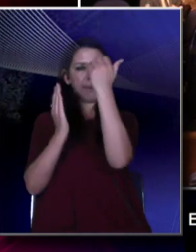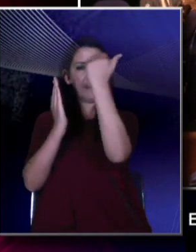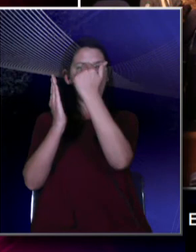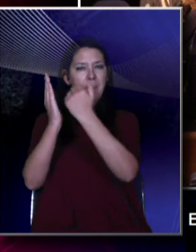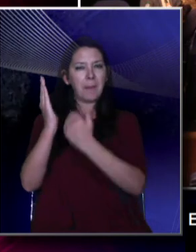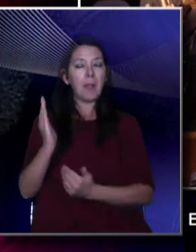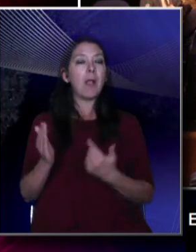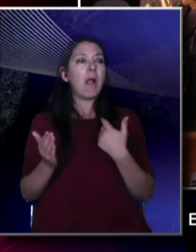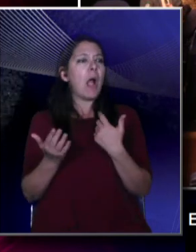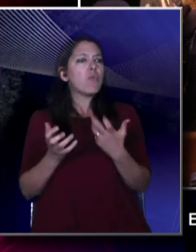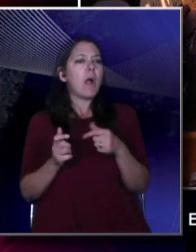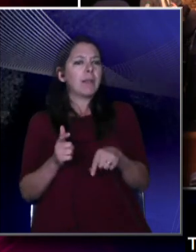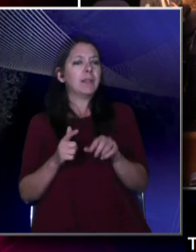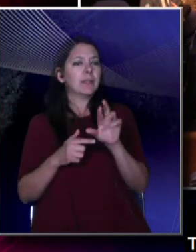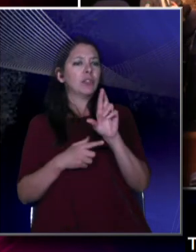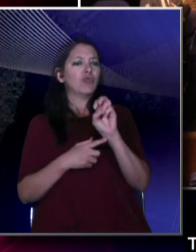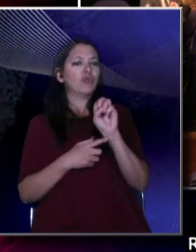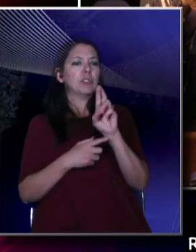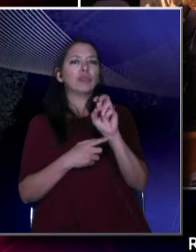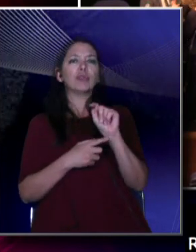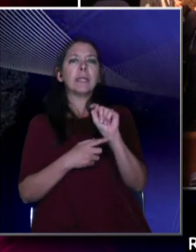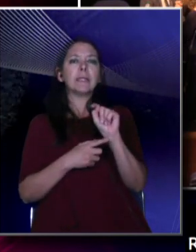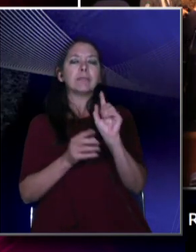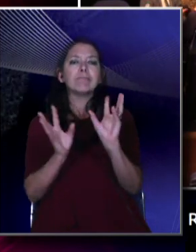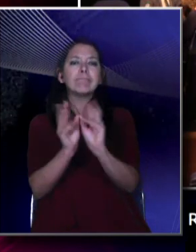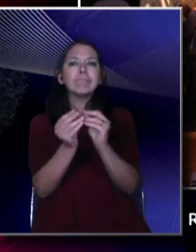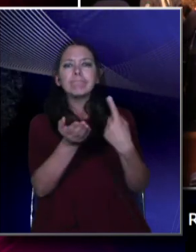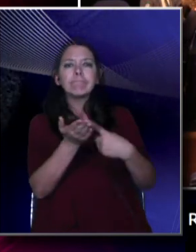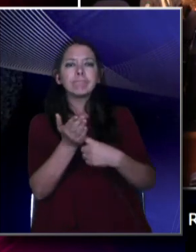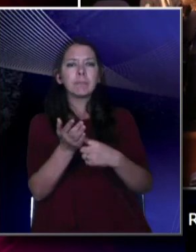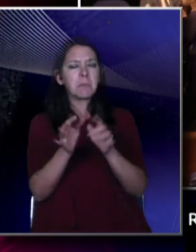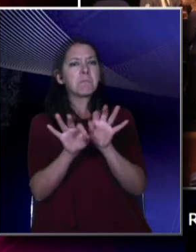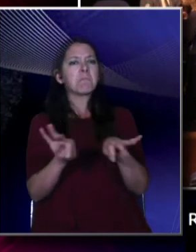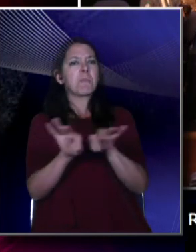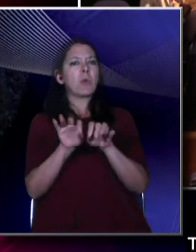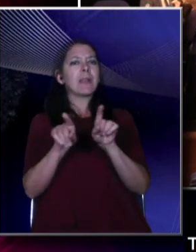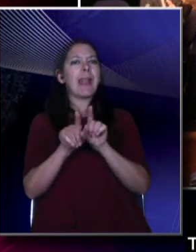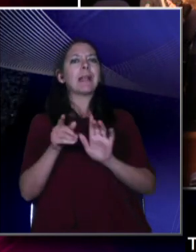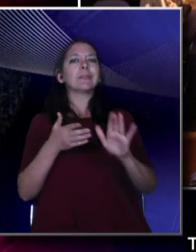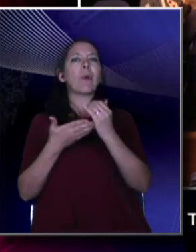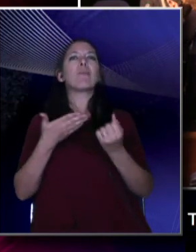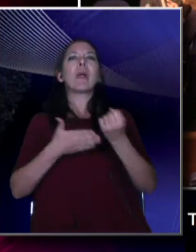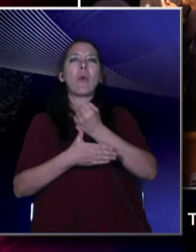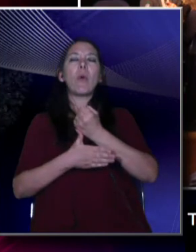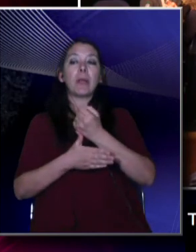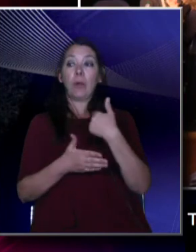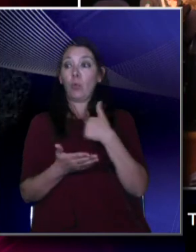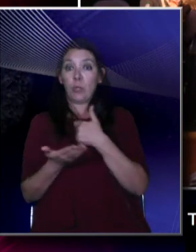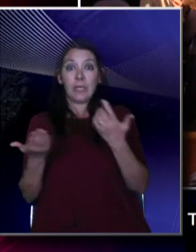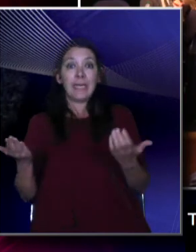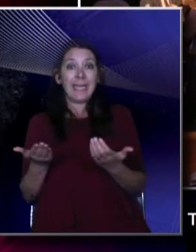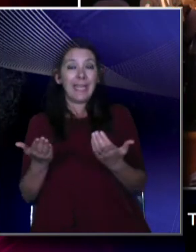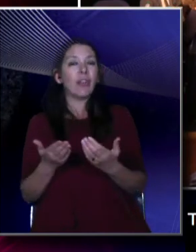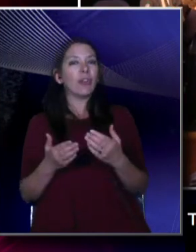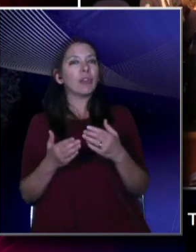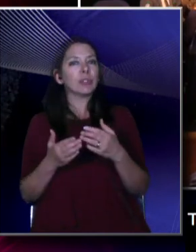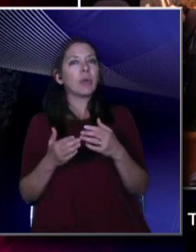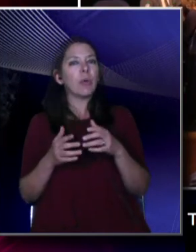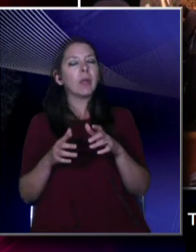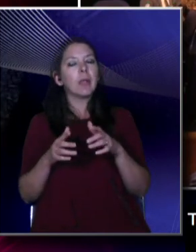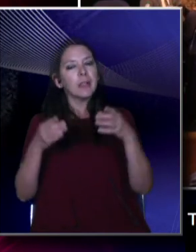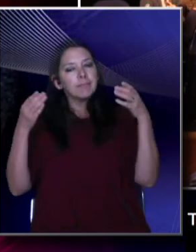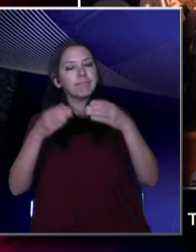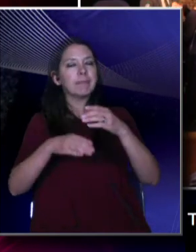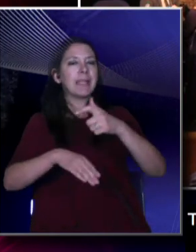a priority. I mean, that's one of the reasons we're on this board. So why are you here in the first place if not to make time outside of the board meetings as